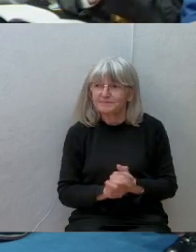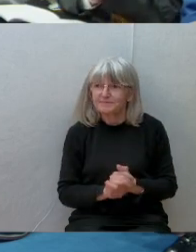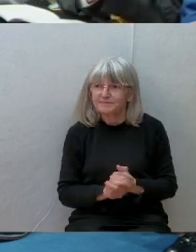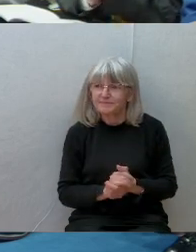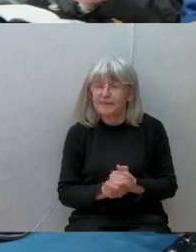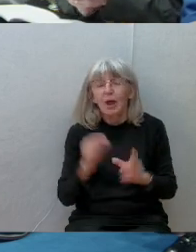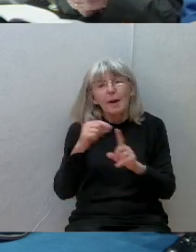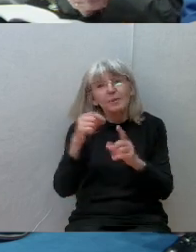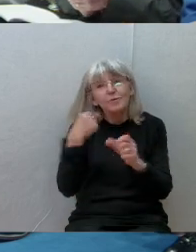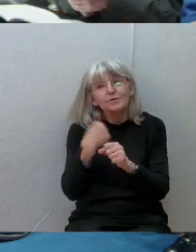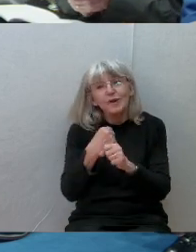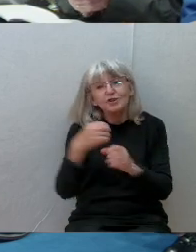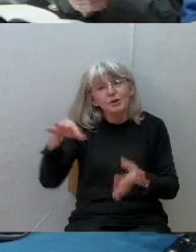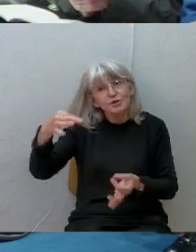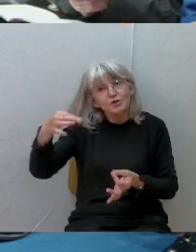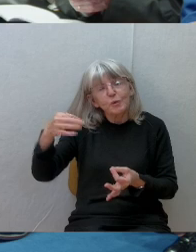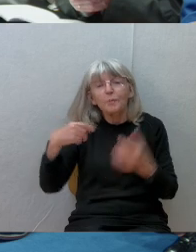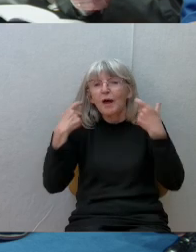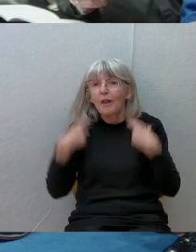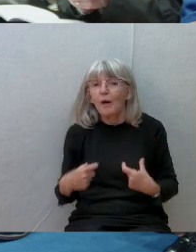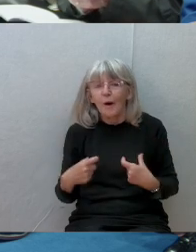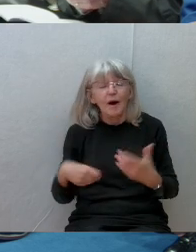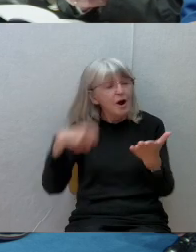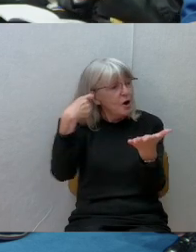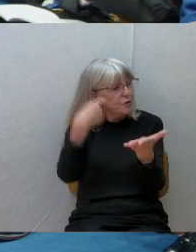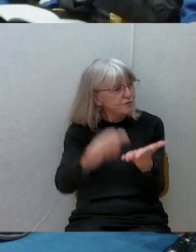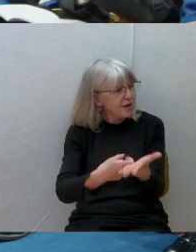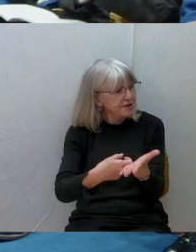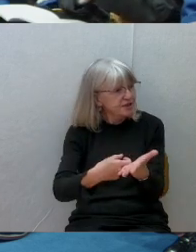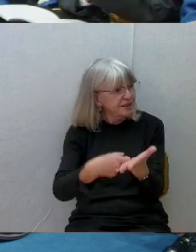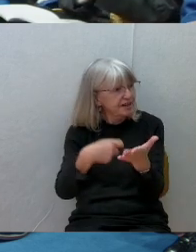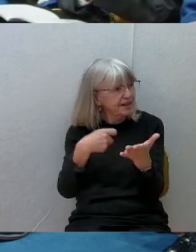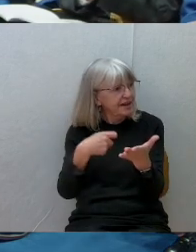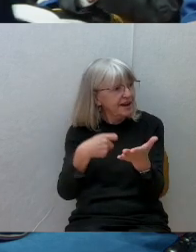For the Postgraduate Diploma in Law, Rashi Gupta.